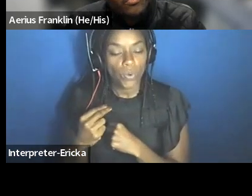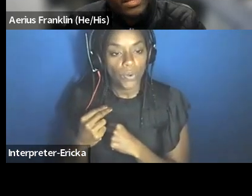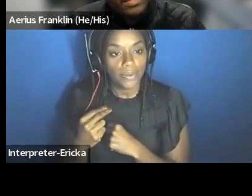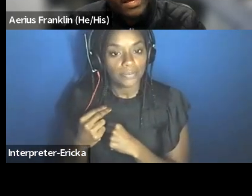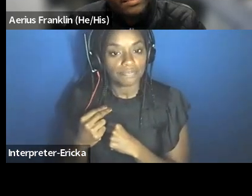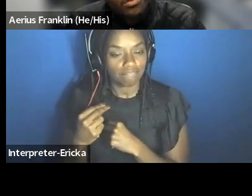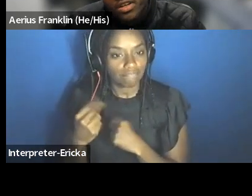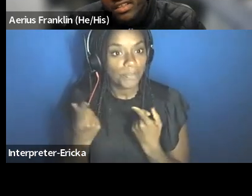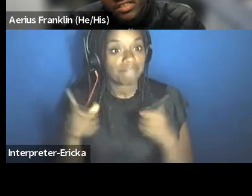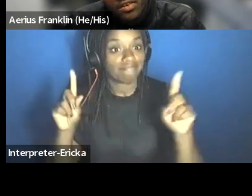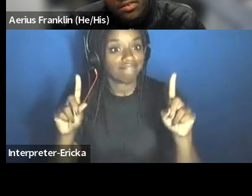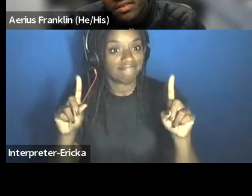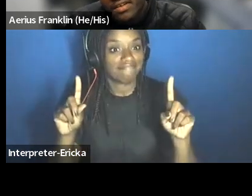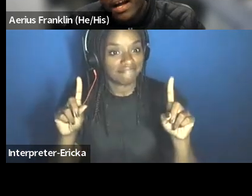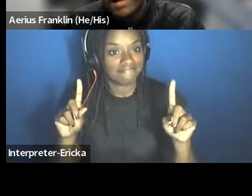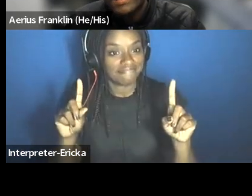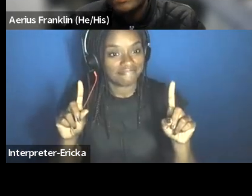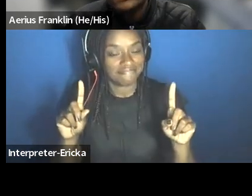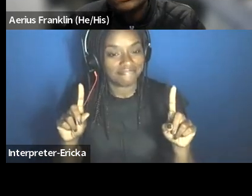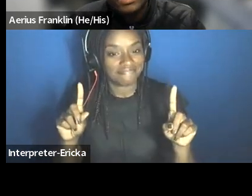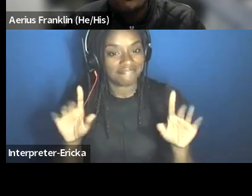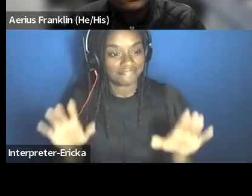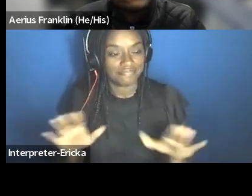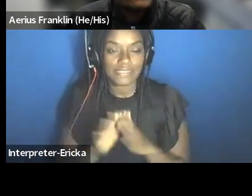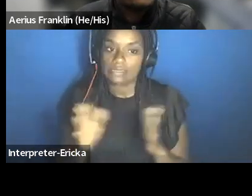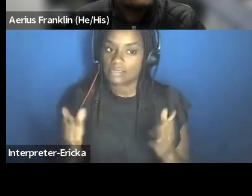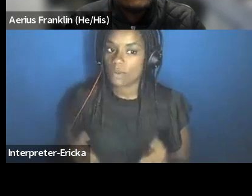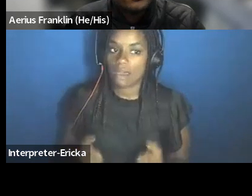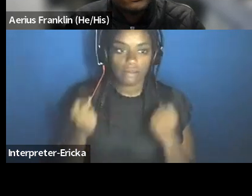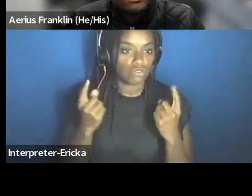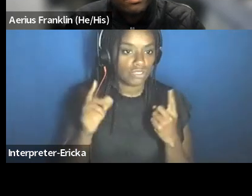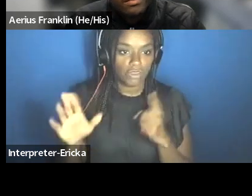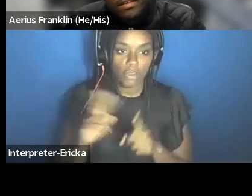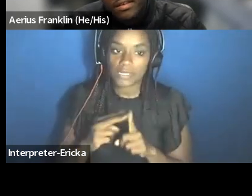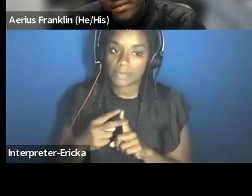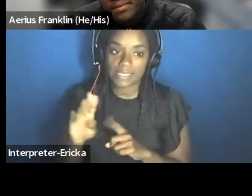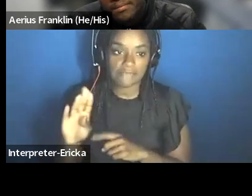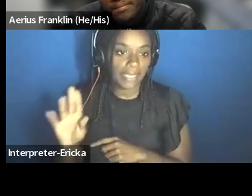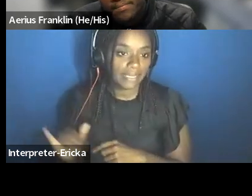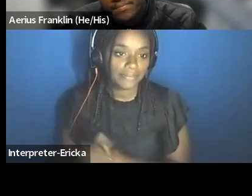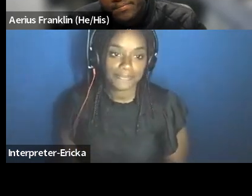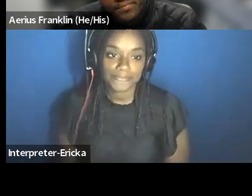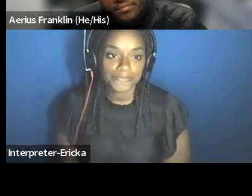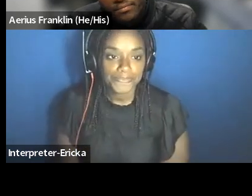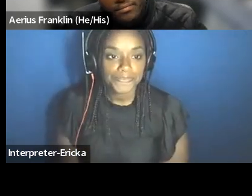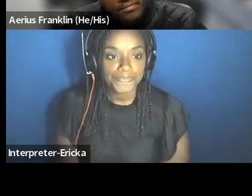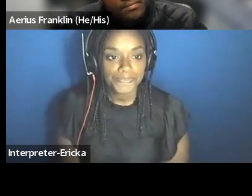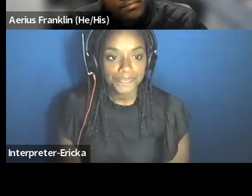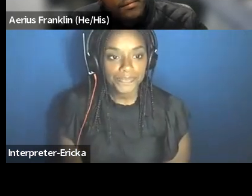and we finally got it to work. So I understand where you're coming from, Becky. Yeah.